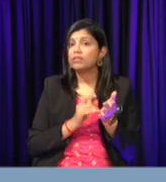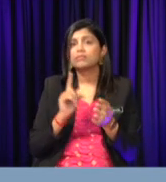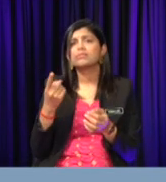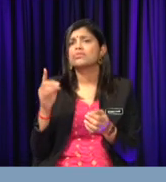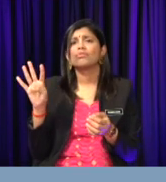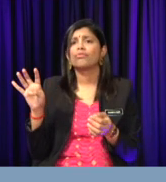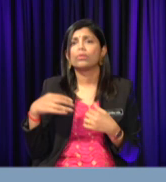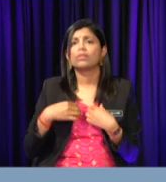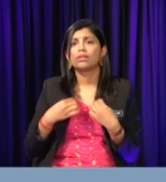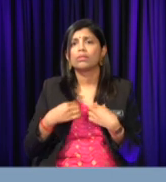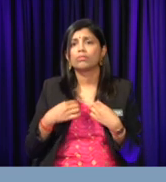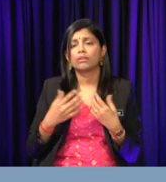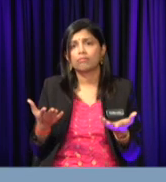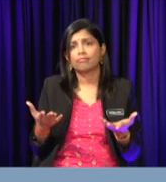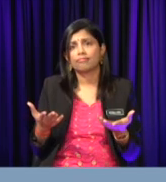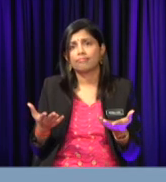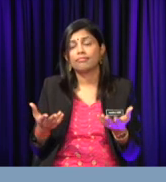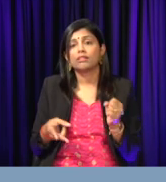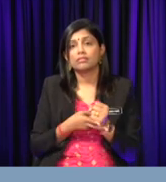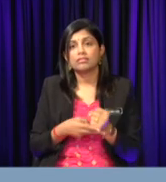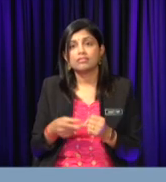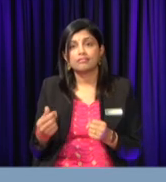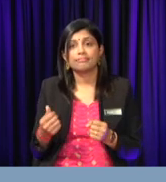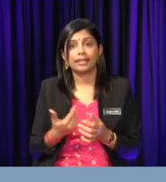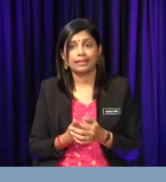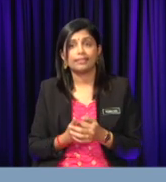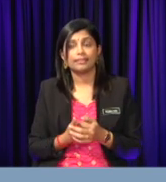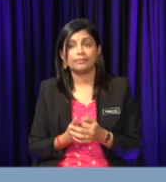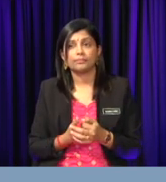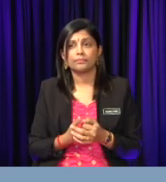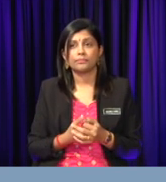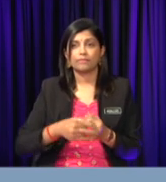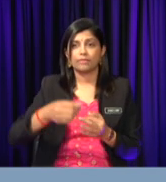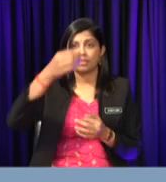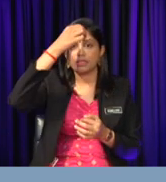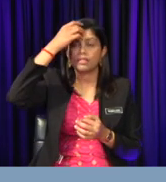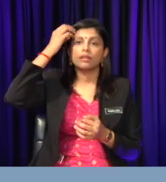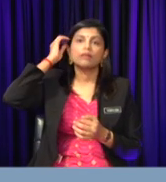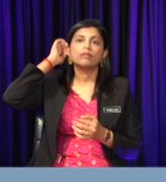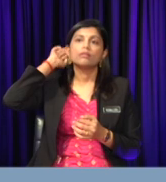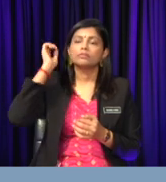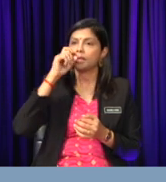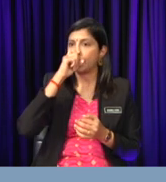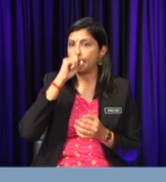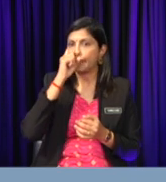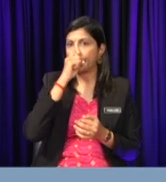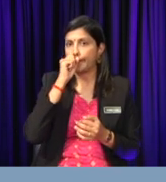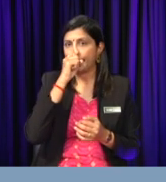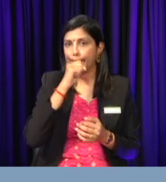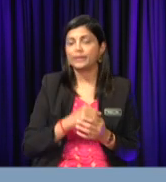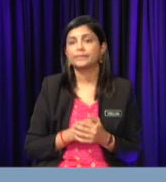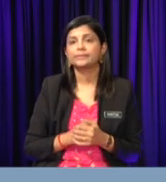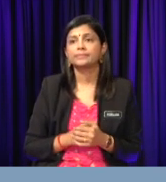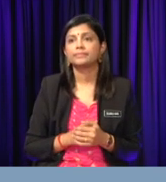ringgit. So what do you think, Vinusha? I think online shopping, I prefer online